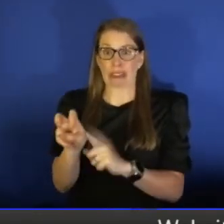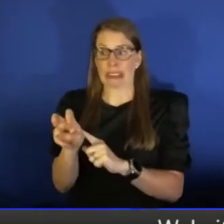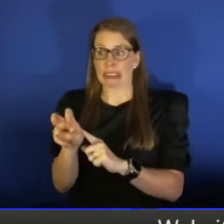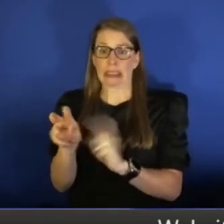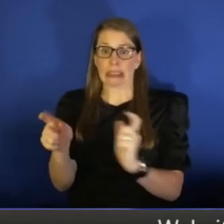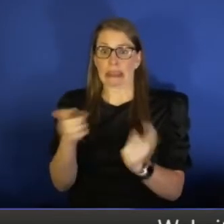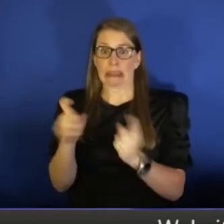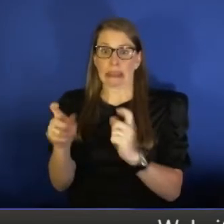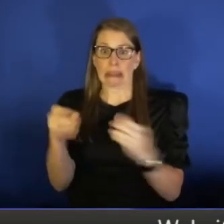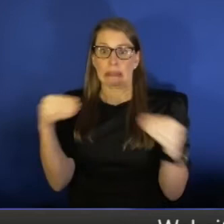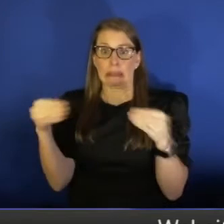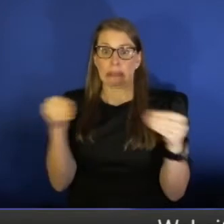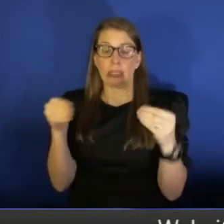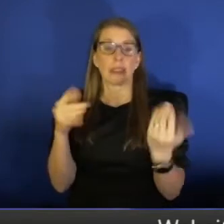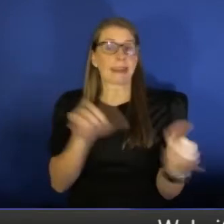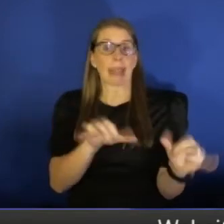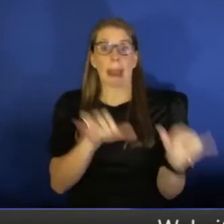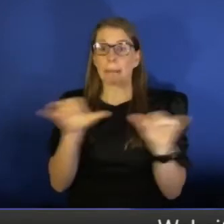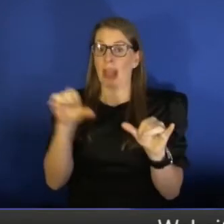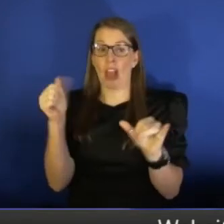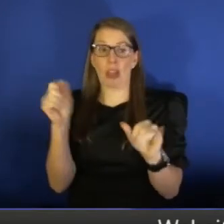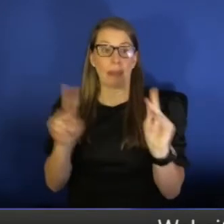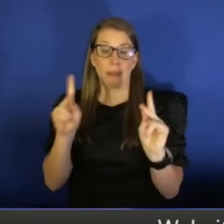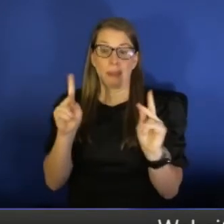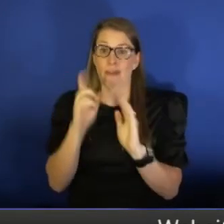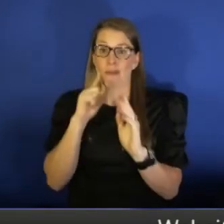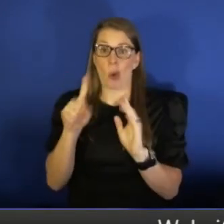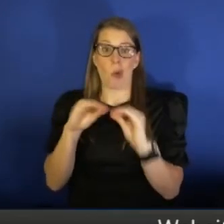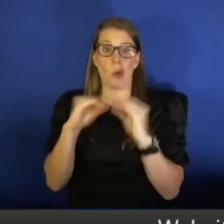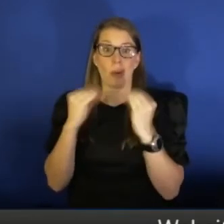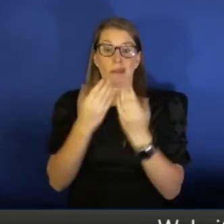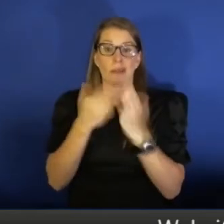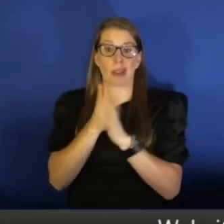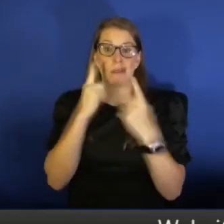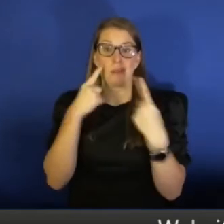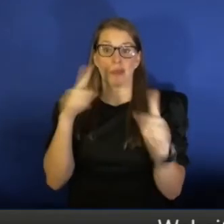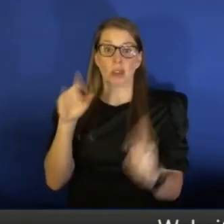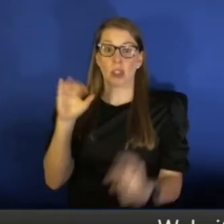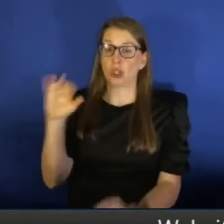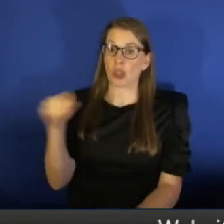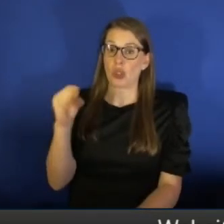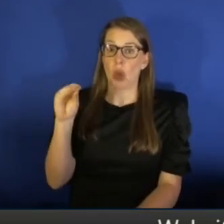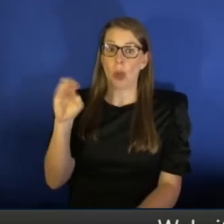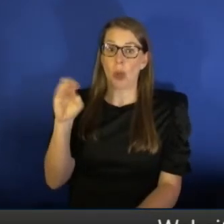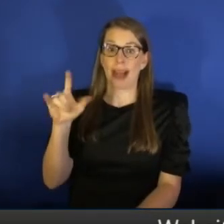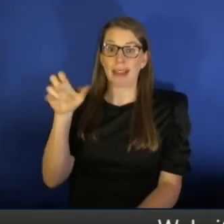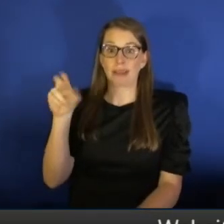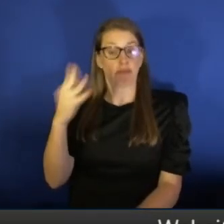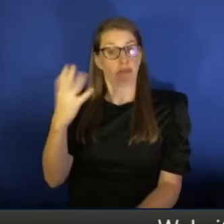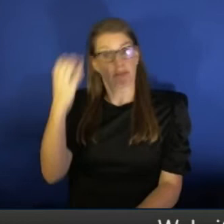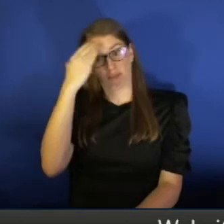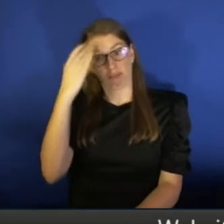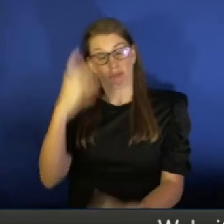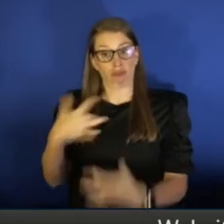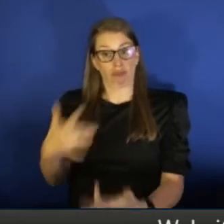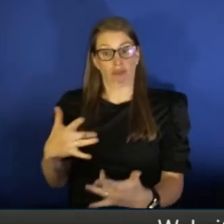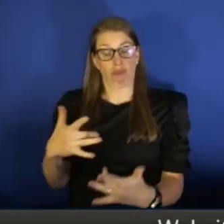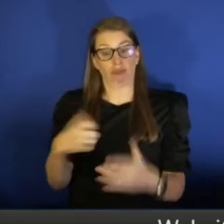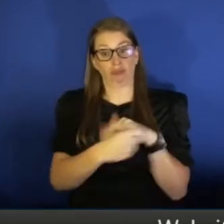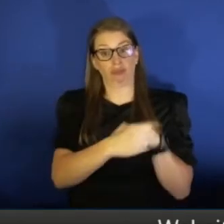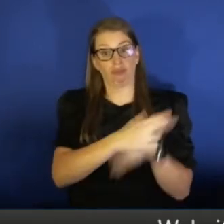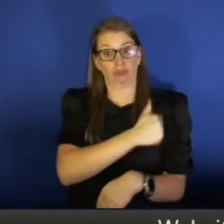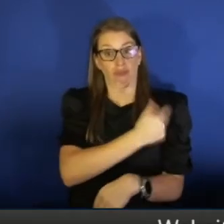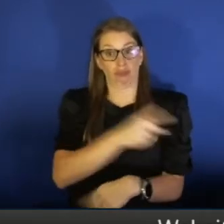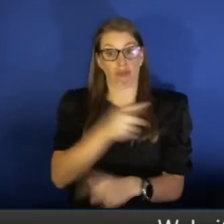did. Just like everyone else did. Okay, Yeah, we Dr. did. Hawkinson, you're up. Joellen wants to know any trends regarding the hospitalizations that you're seeing,